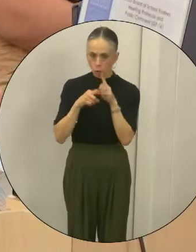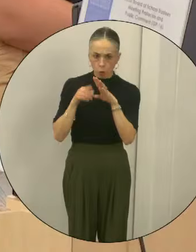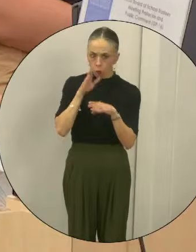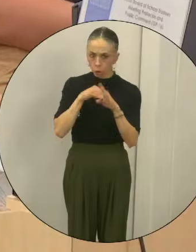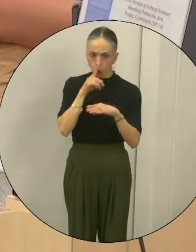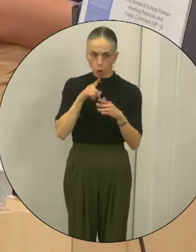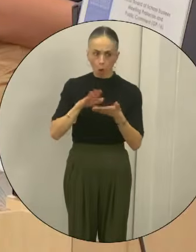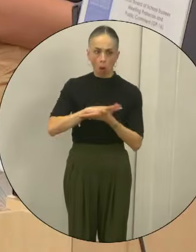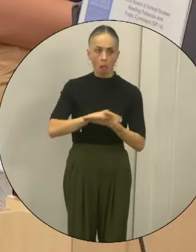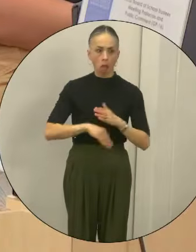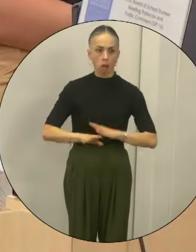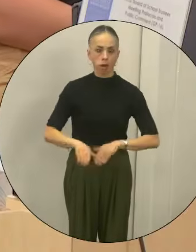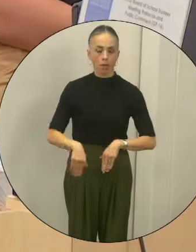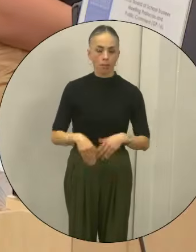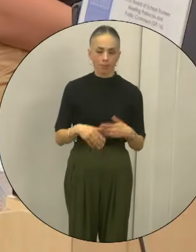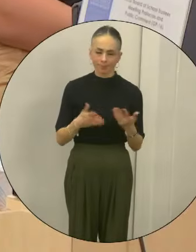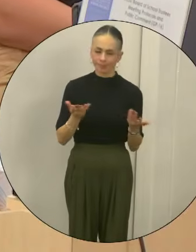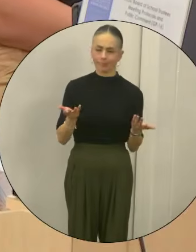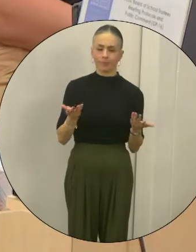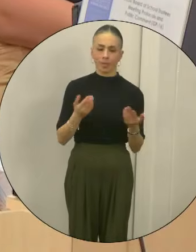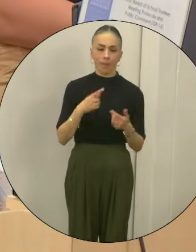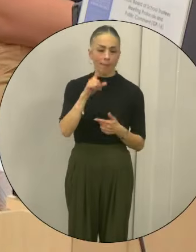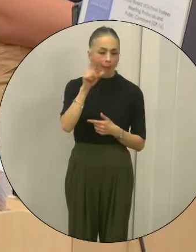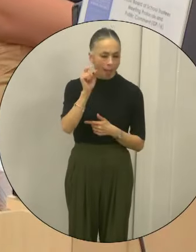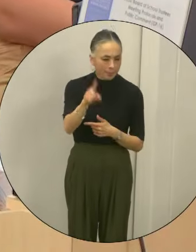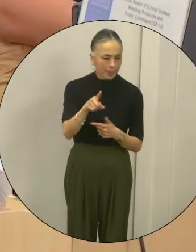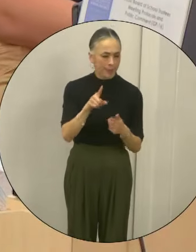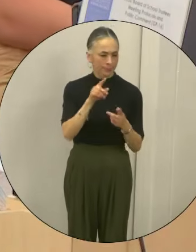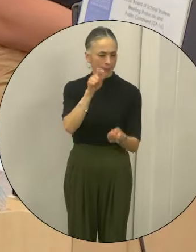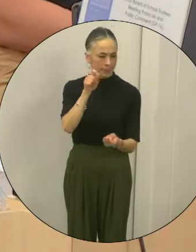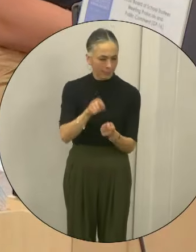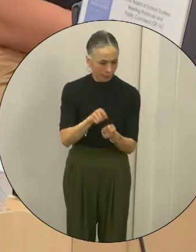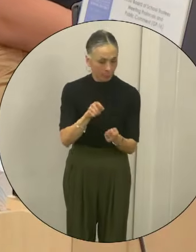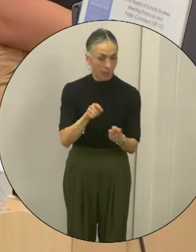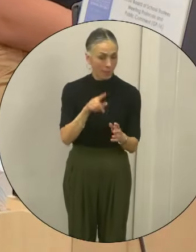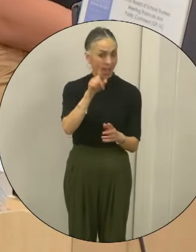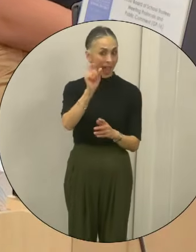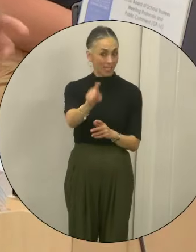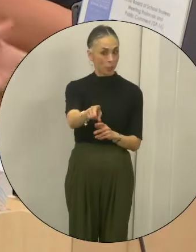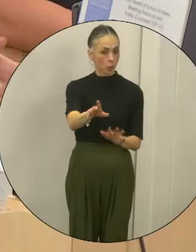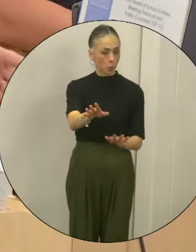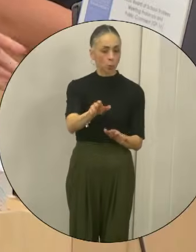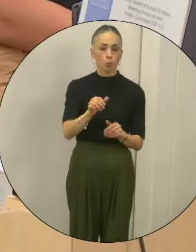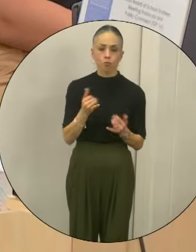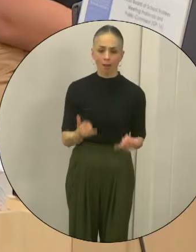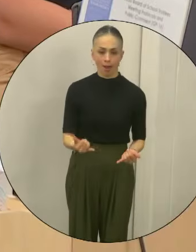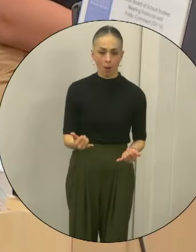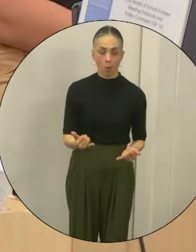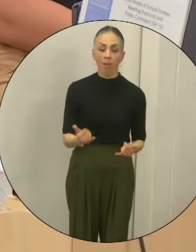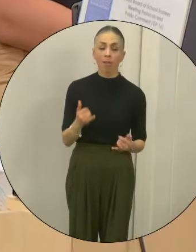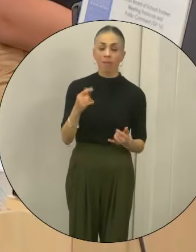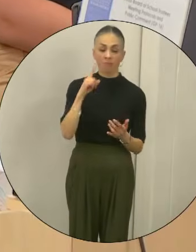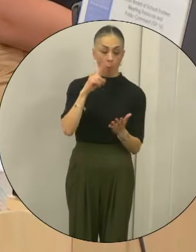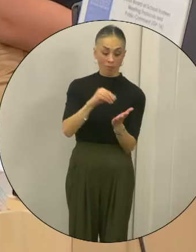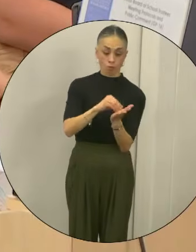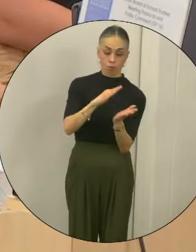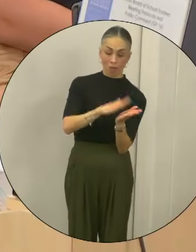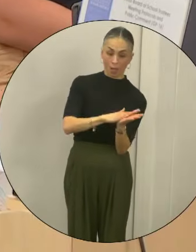guys hide it. So I'm asking specifically, I'm going to ask you right now, for the record,